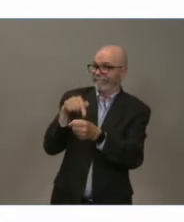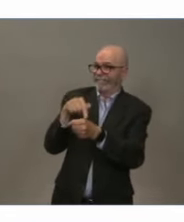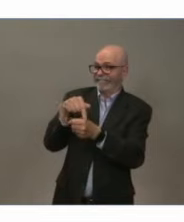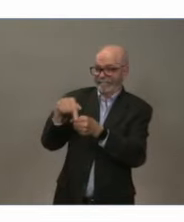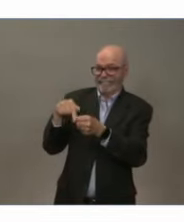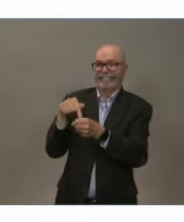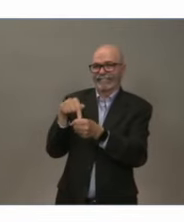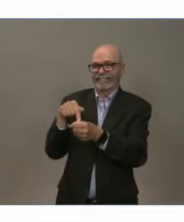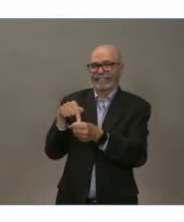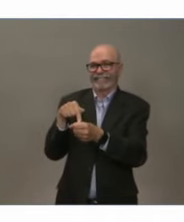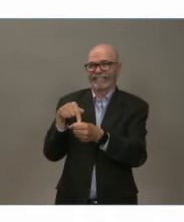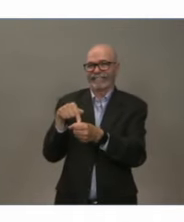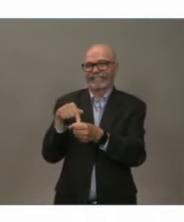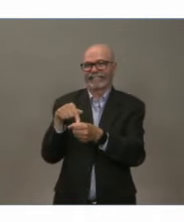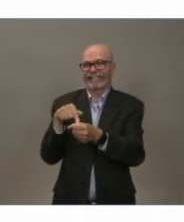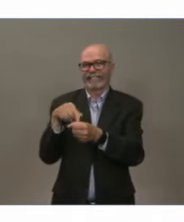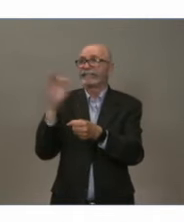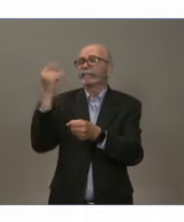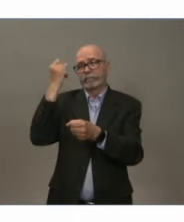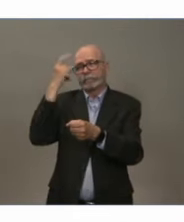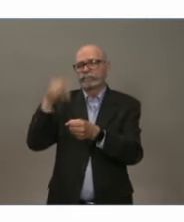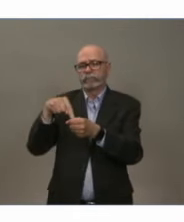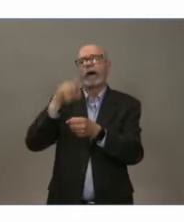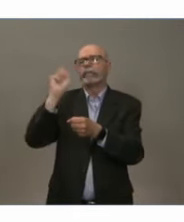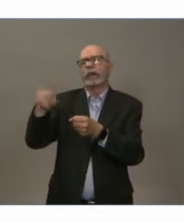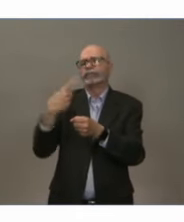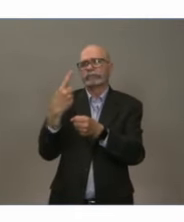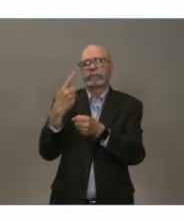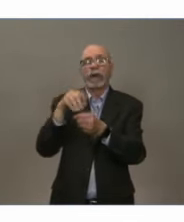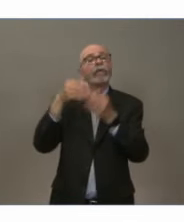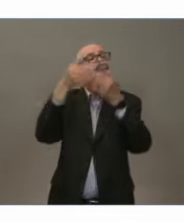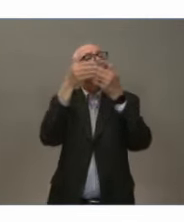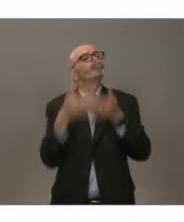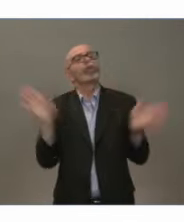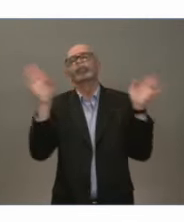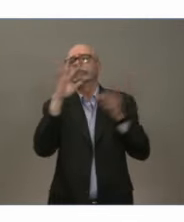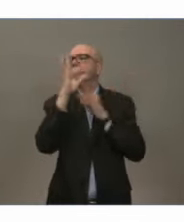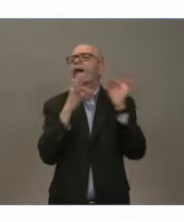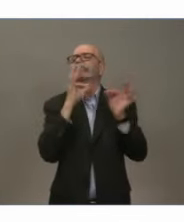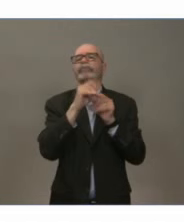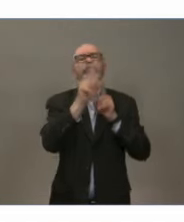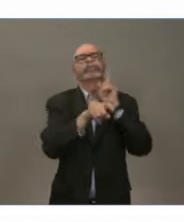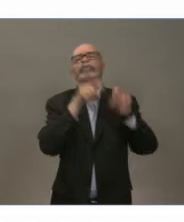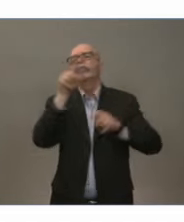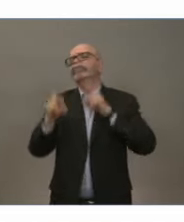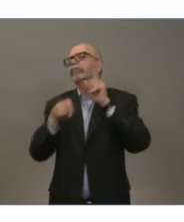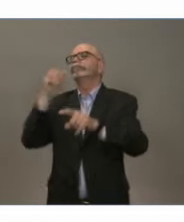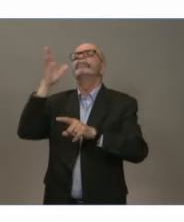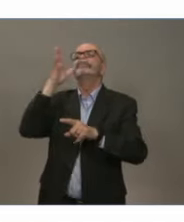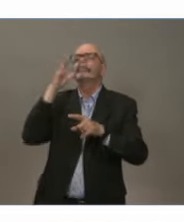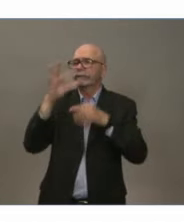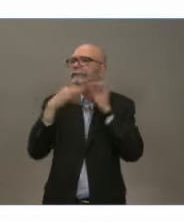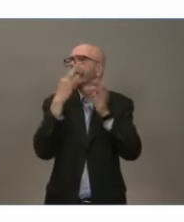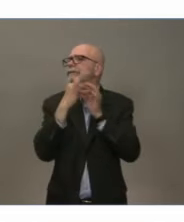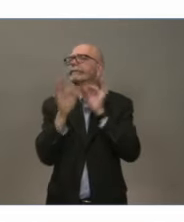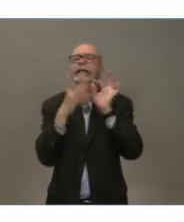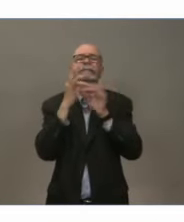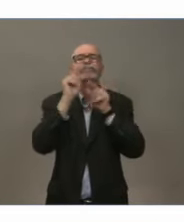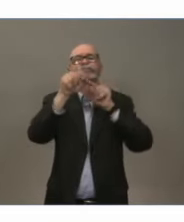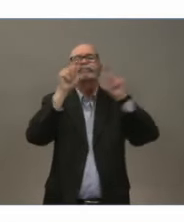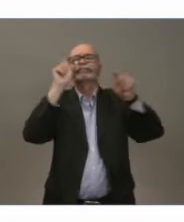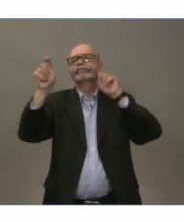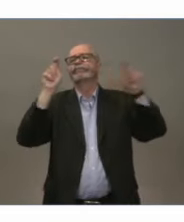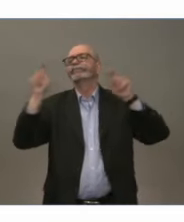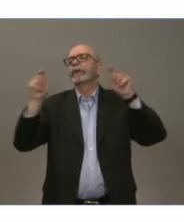testing strategy. That over time we will end up testing a large percentage of the population, and that will then